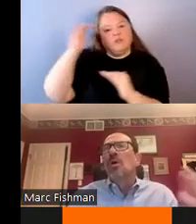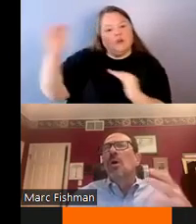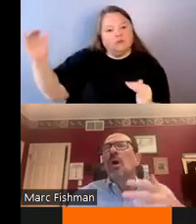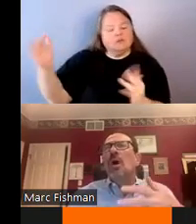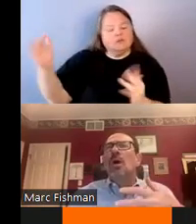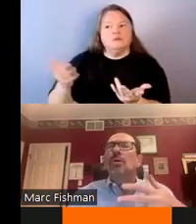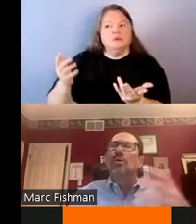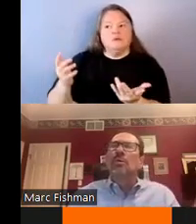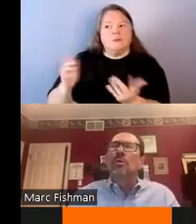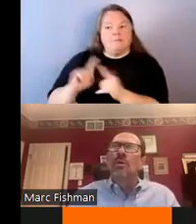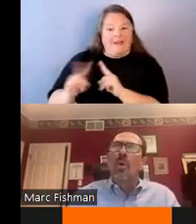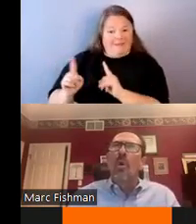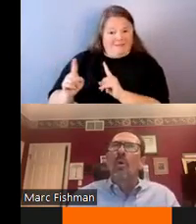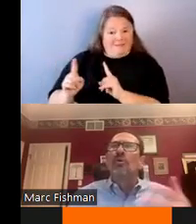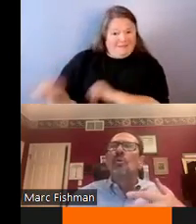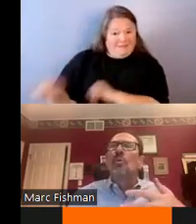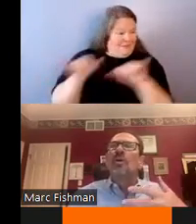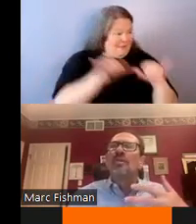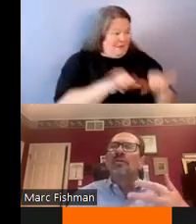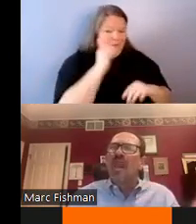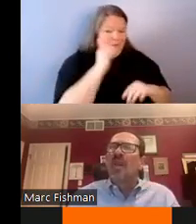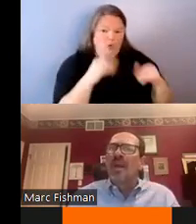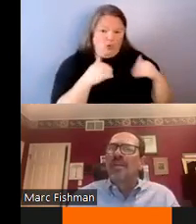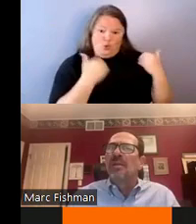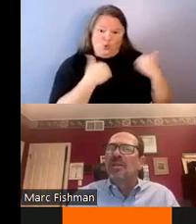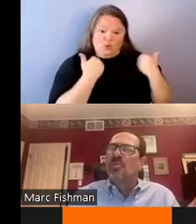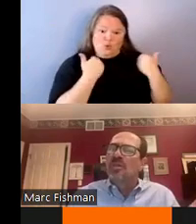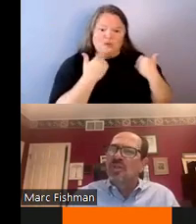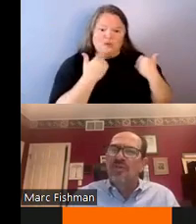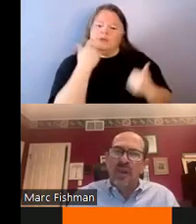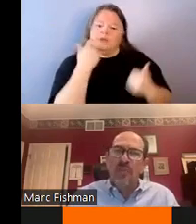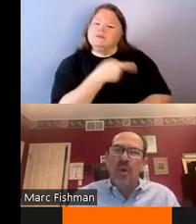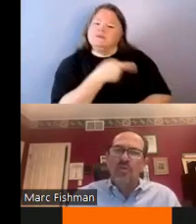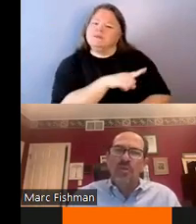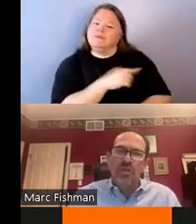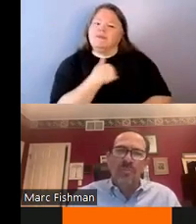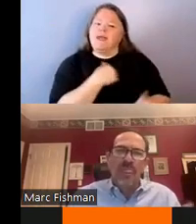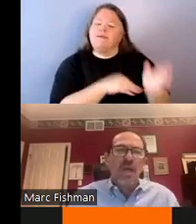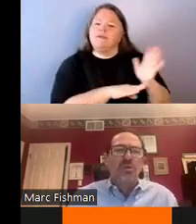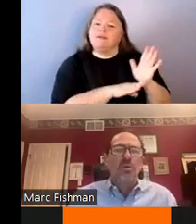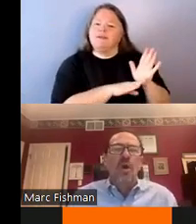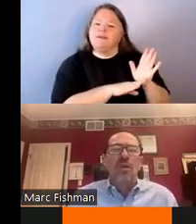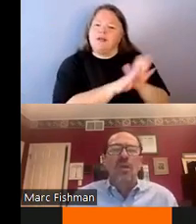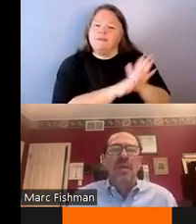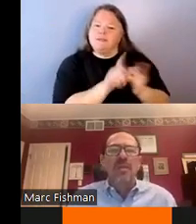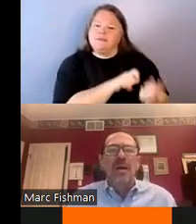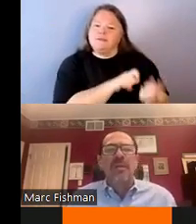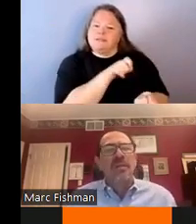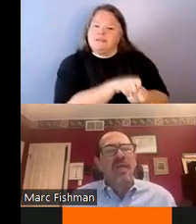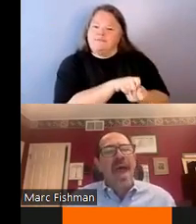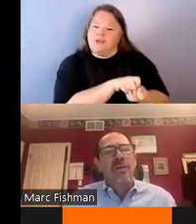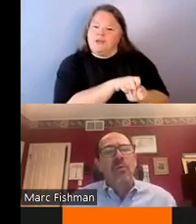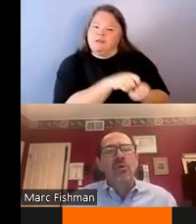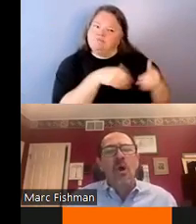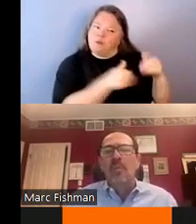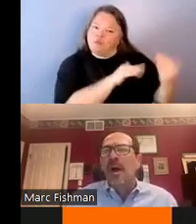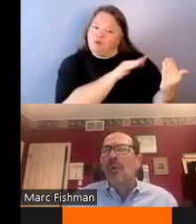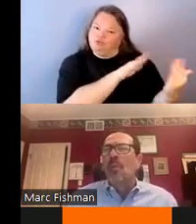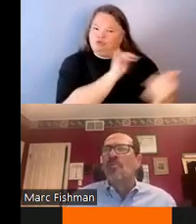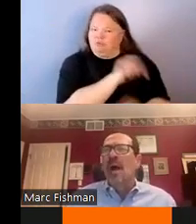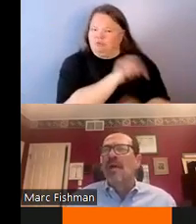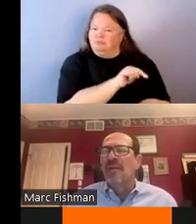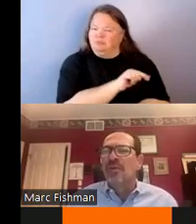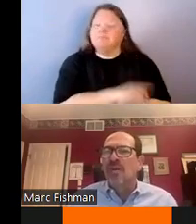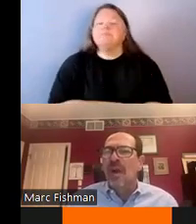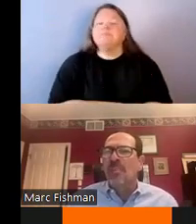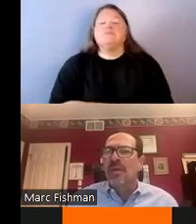younger cohort with developmentally specific approaches? We'll talk a little bit about that. We'll talk about